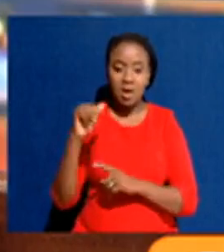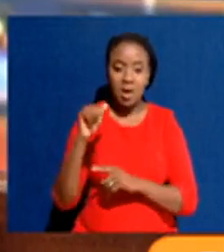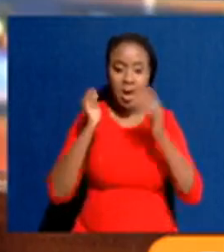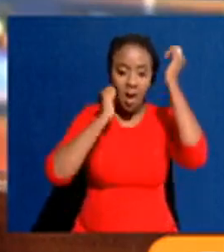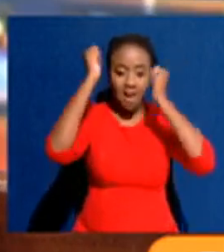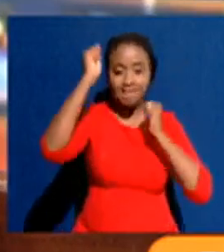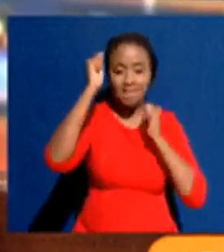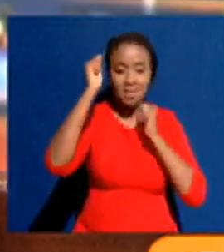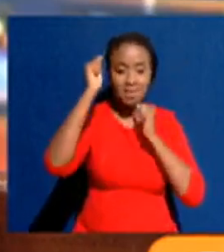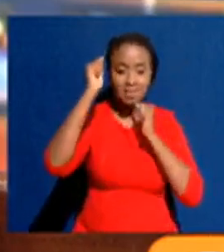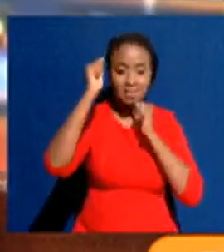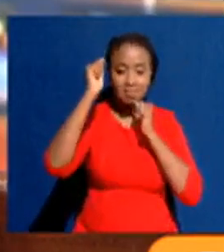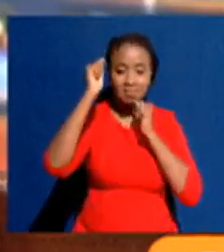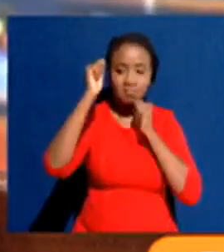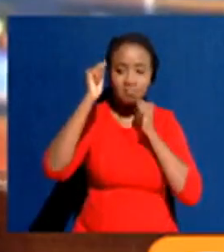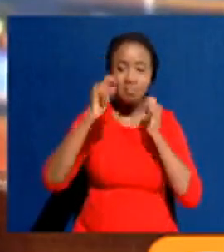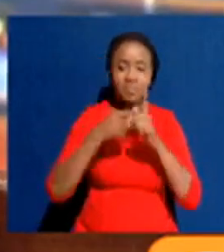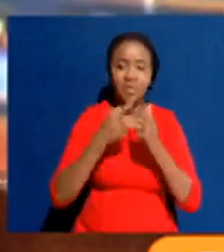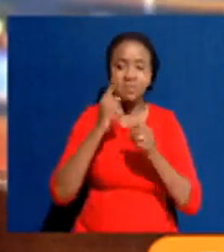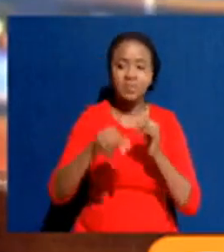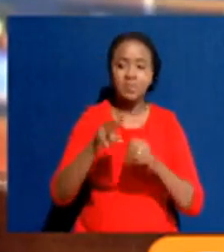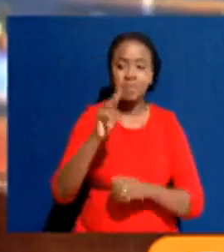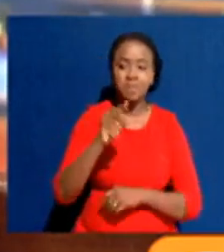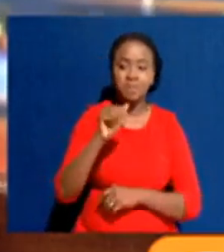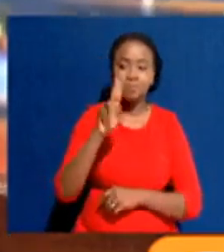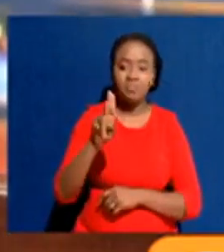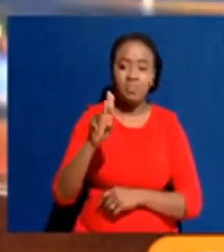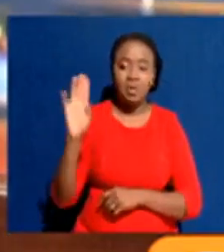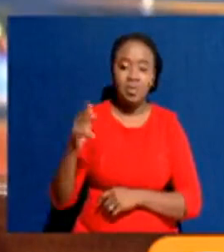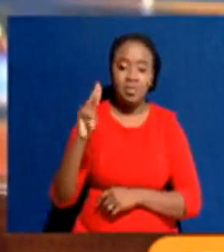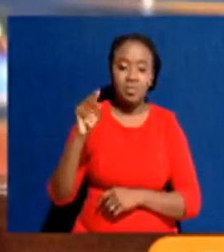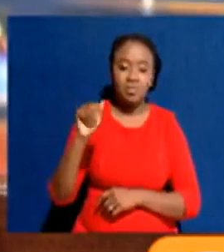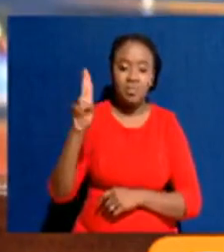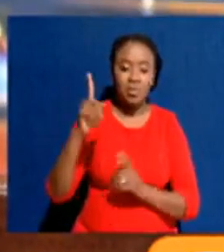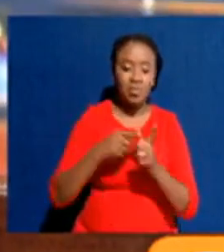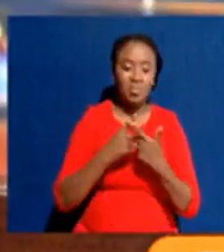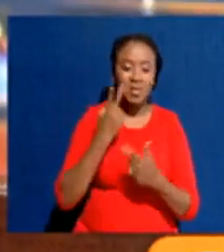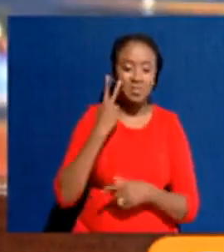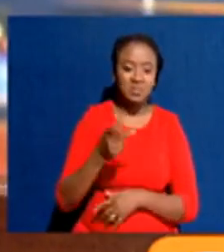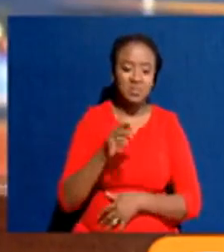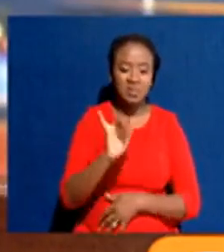group. So they to say the Mau Mau, so that they look like it's an illegal,